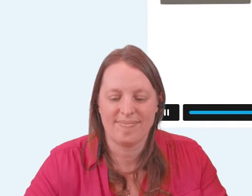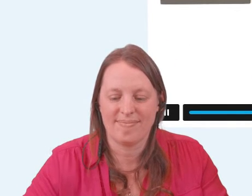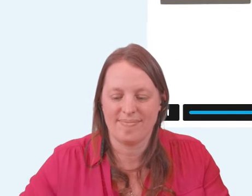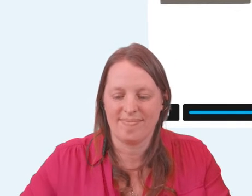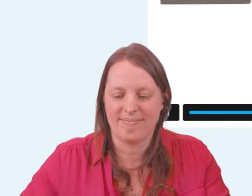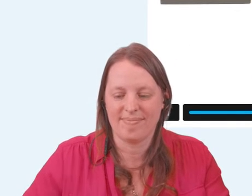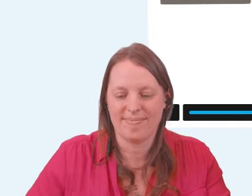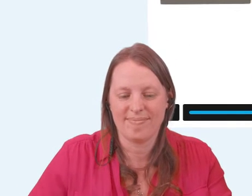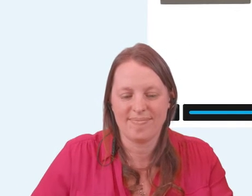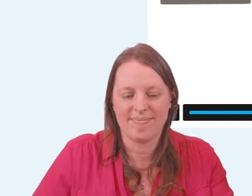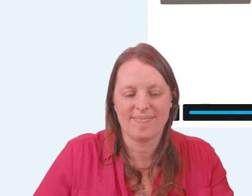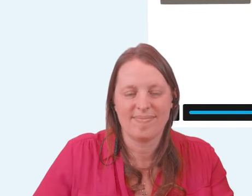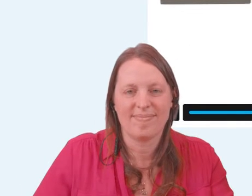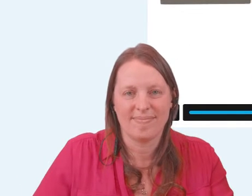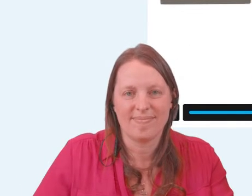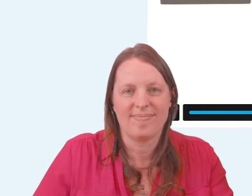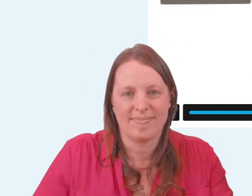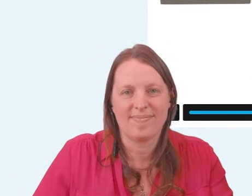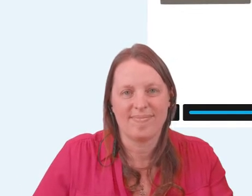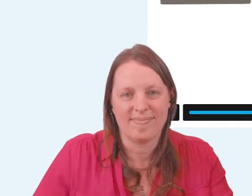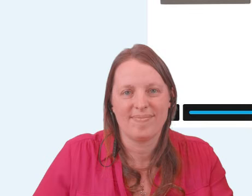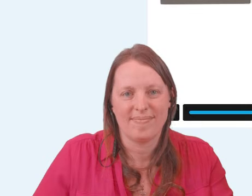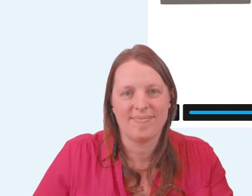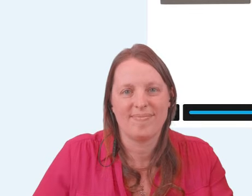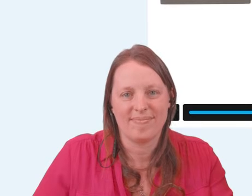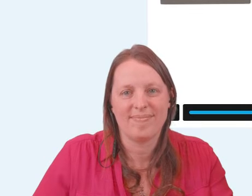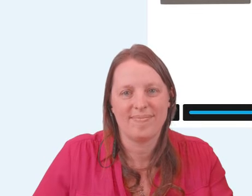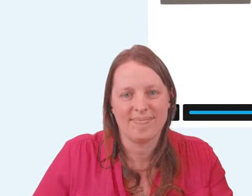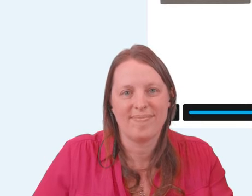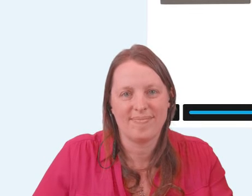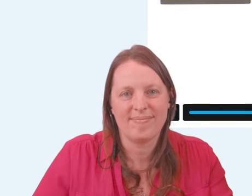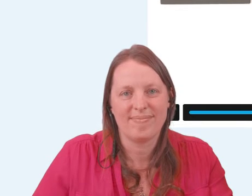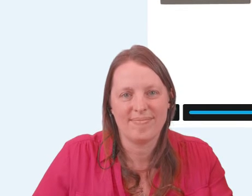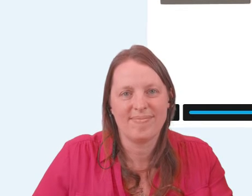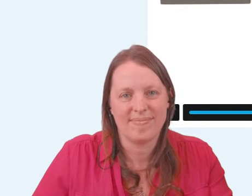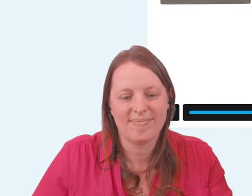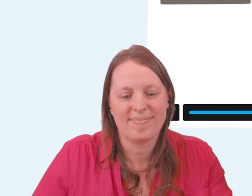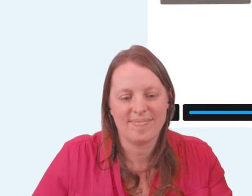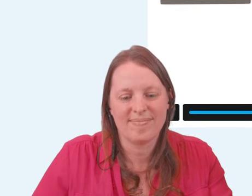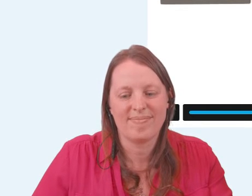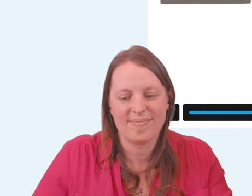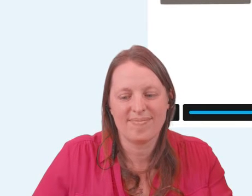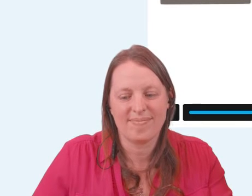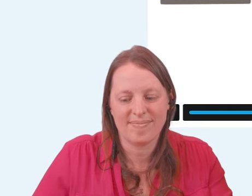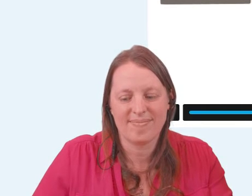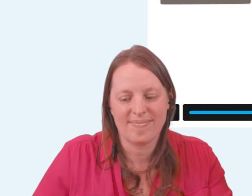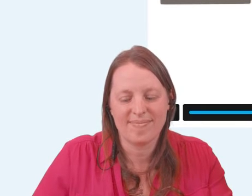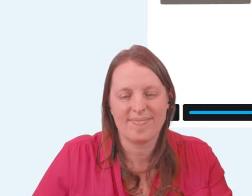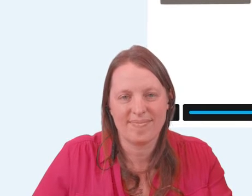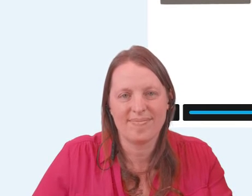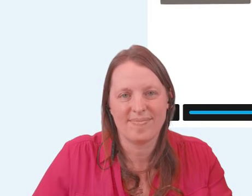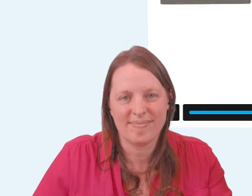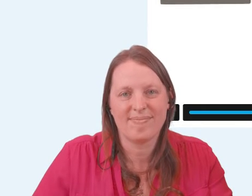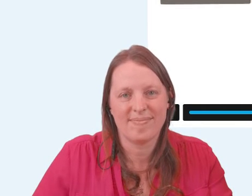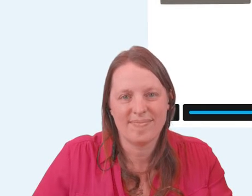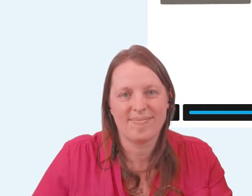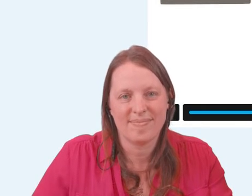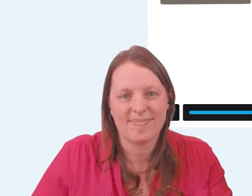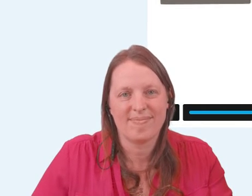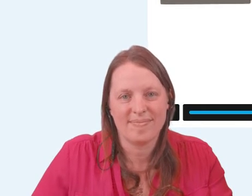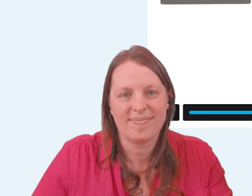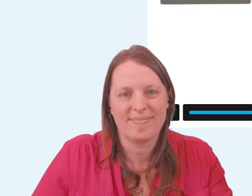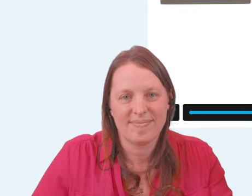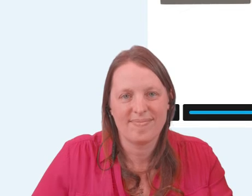is a good prognosis in our patients, okay? You are absolutely right. You are sure that the